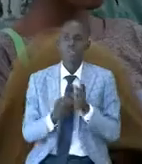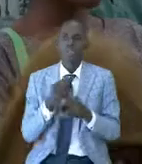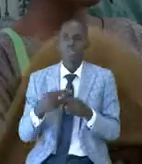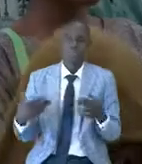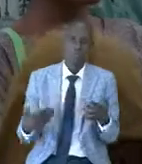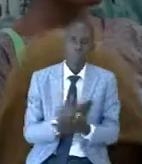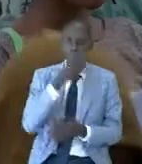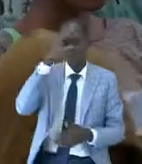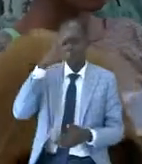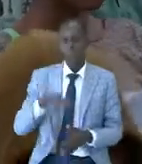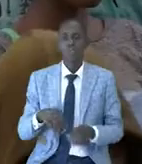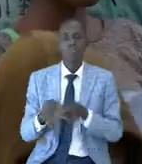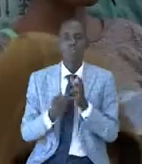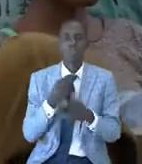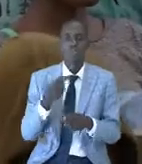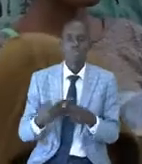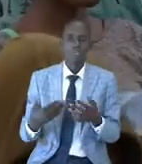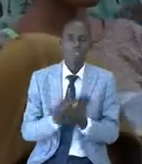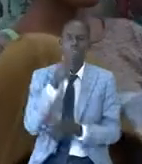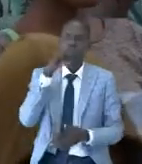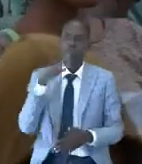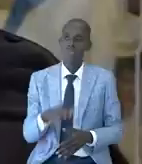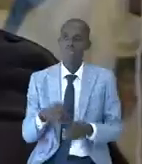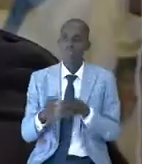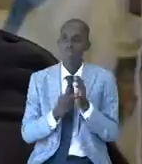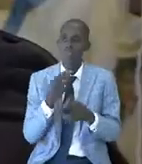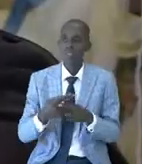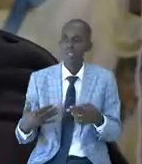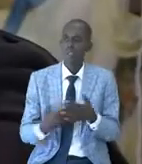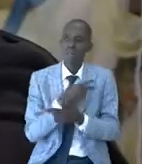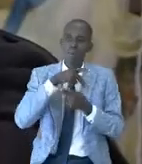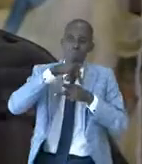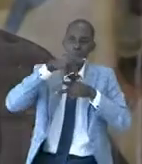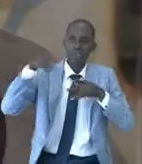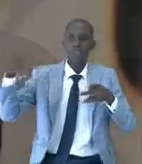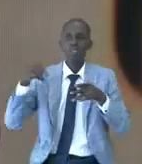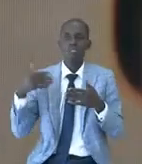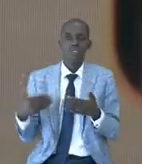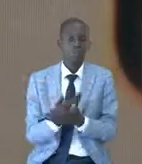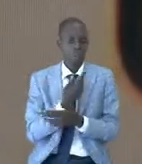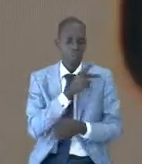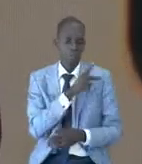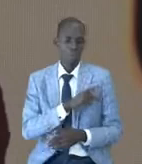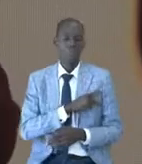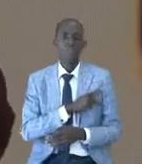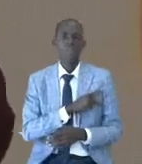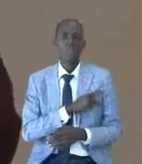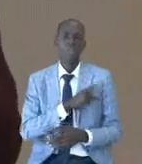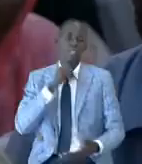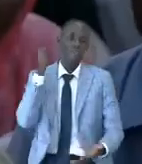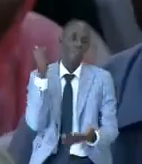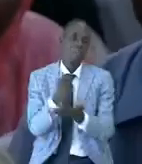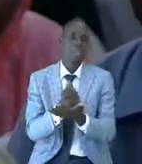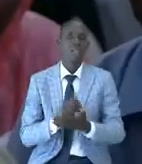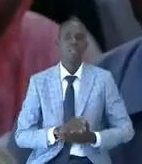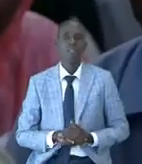boy, a new girl, a new professional, a new personality. Amen.